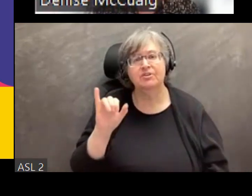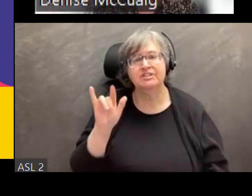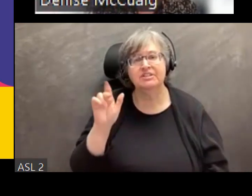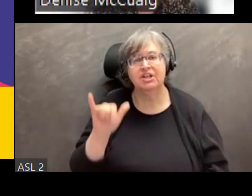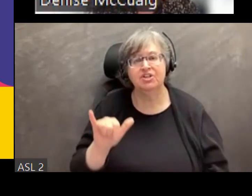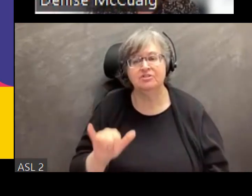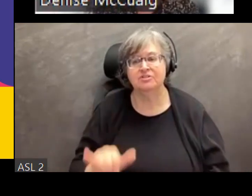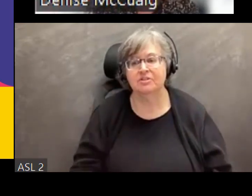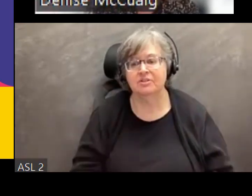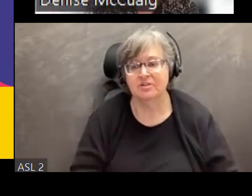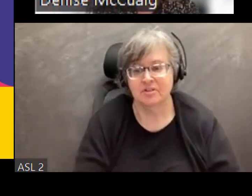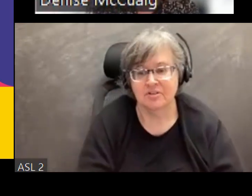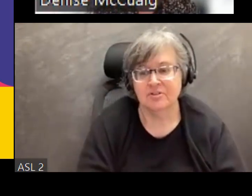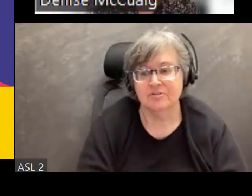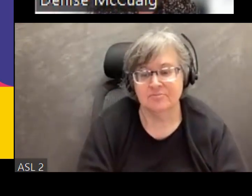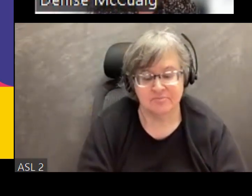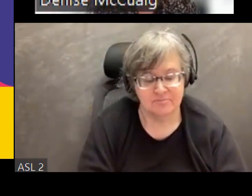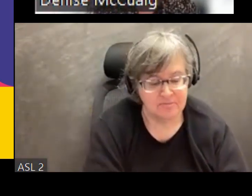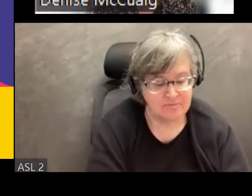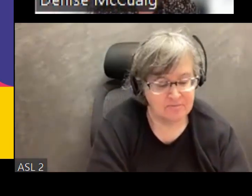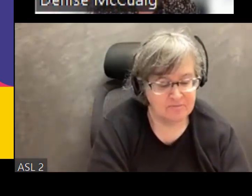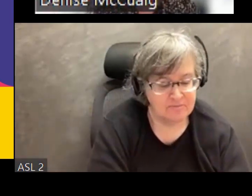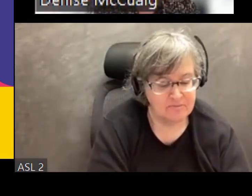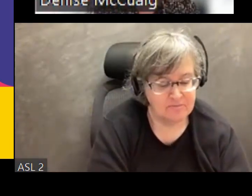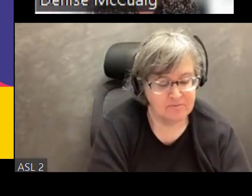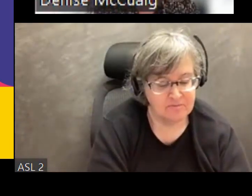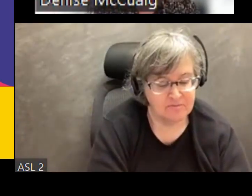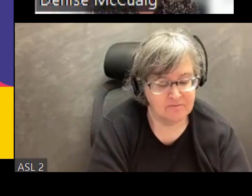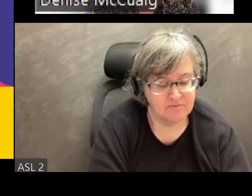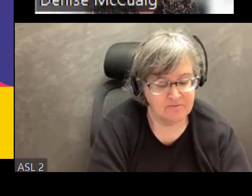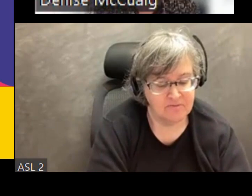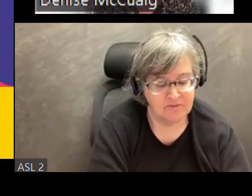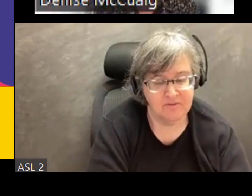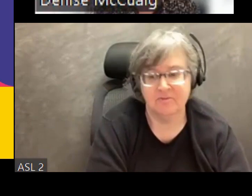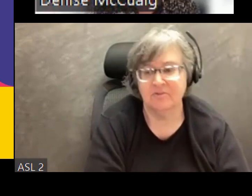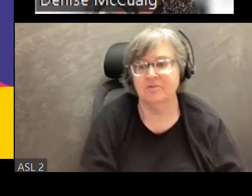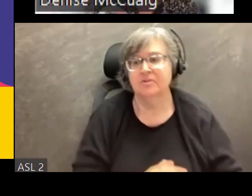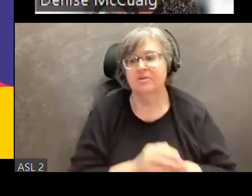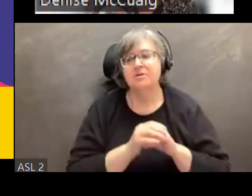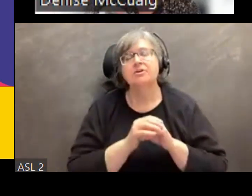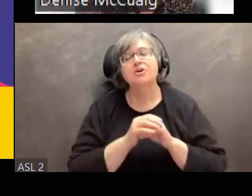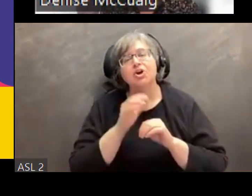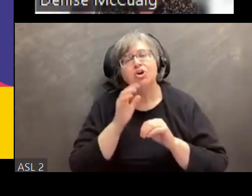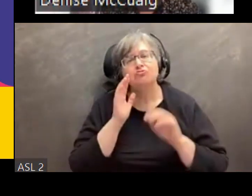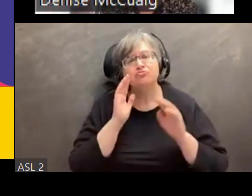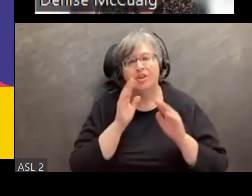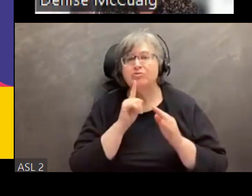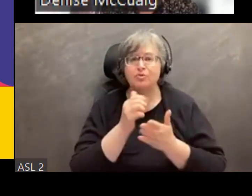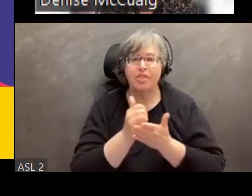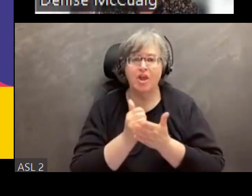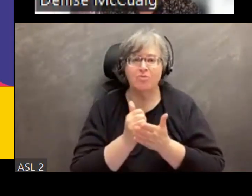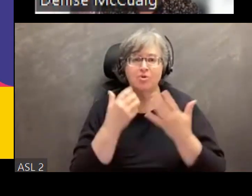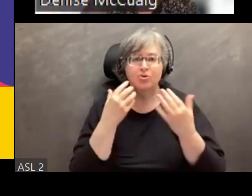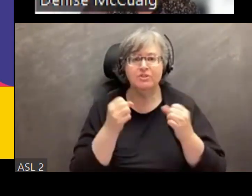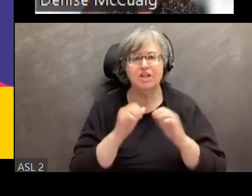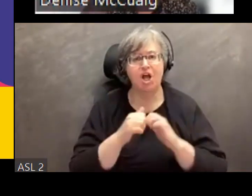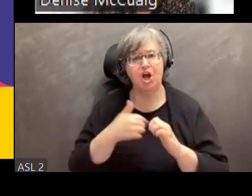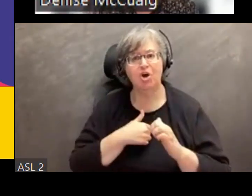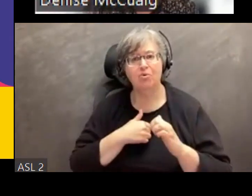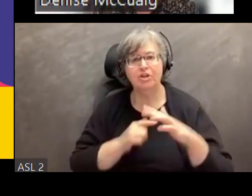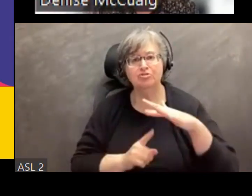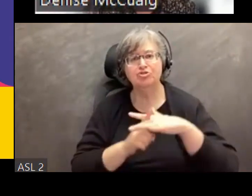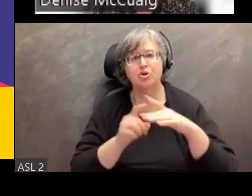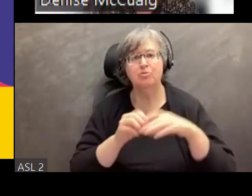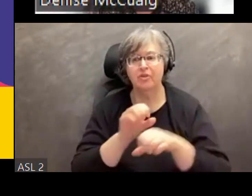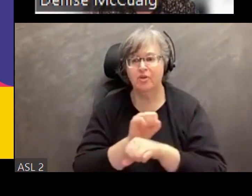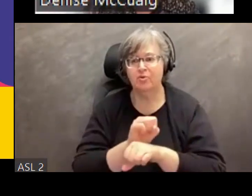resiliency was also extremely helpful for me in being attuned to how we show up